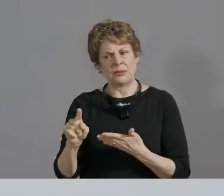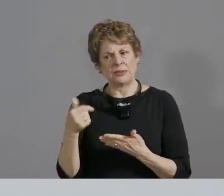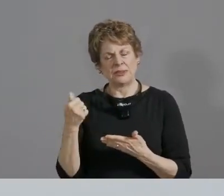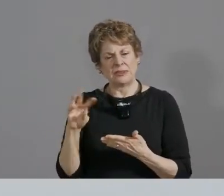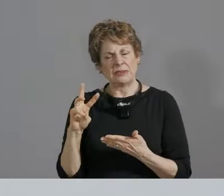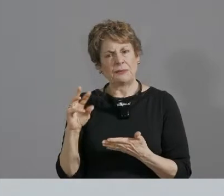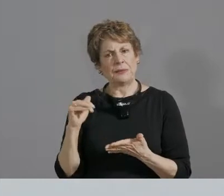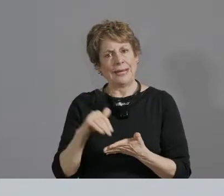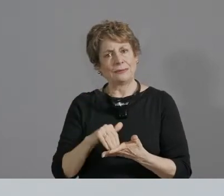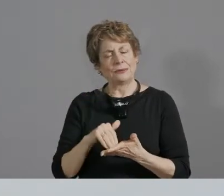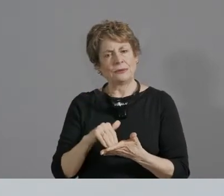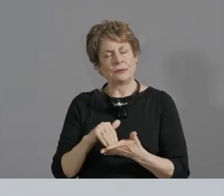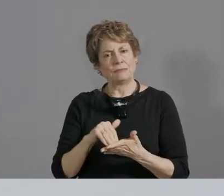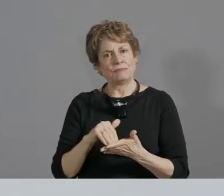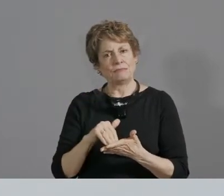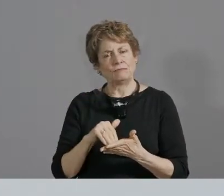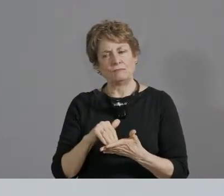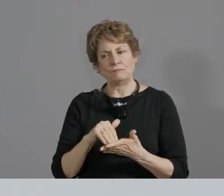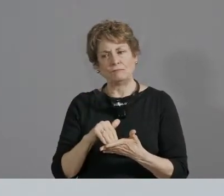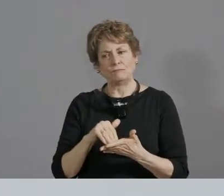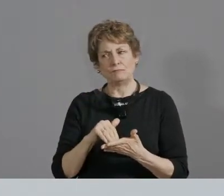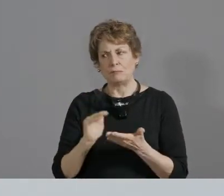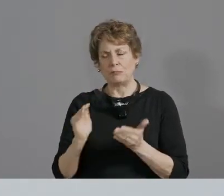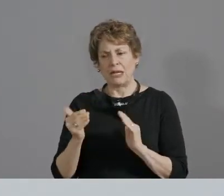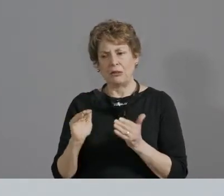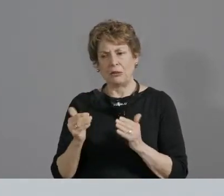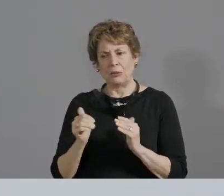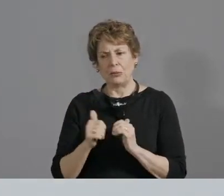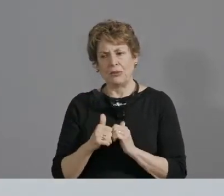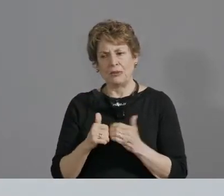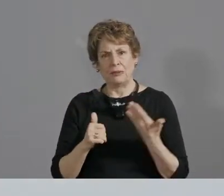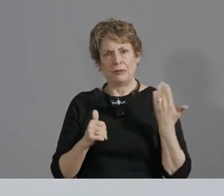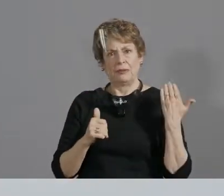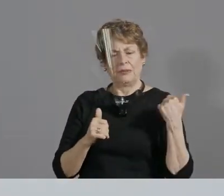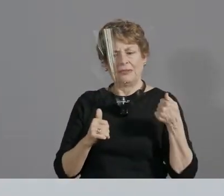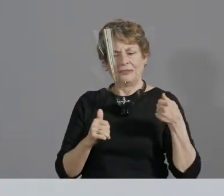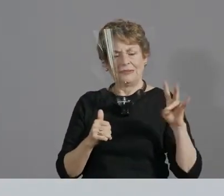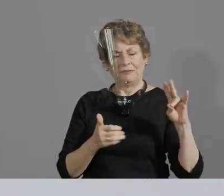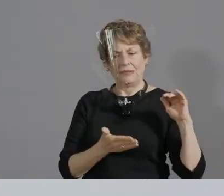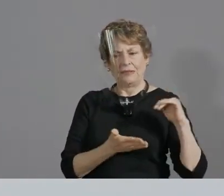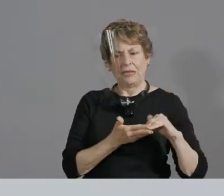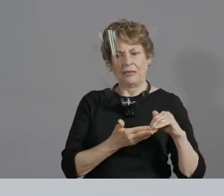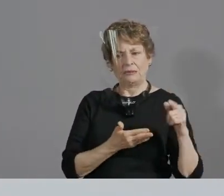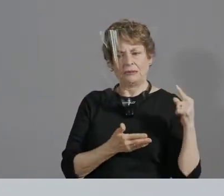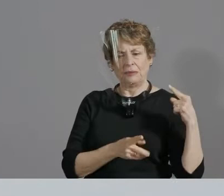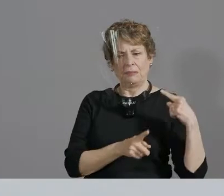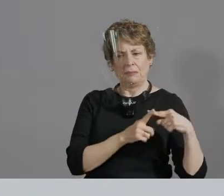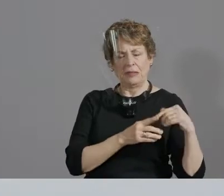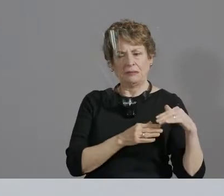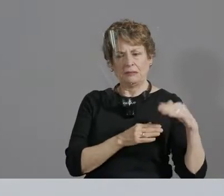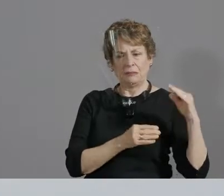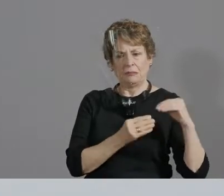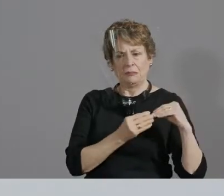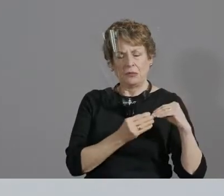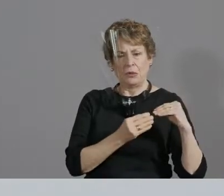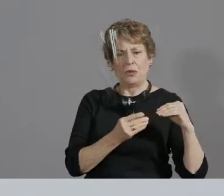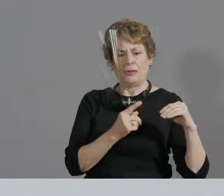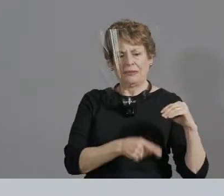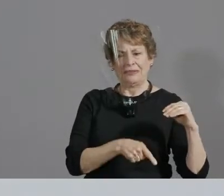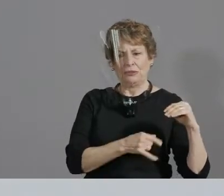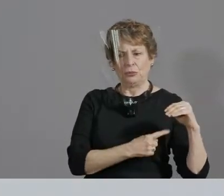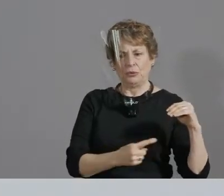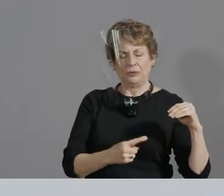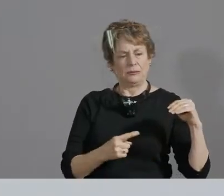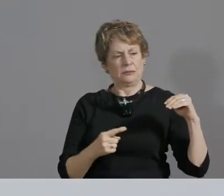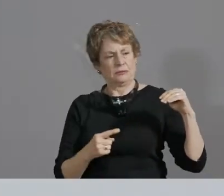16,330 doses compared to the 17,850 we received this week. And as